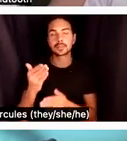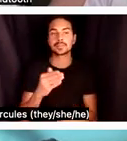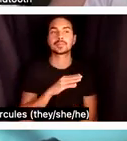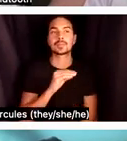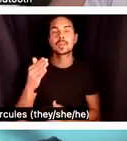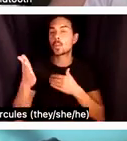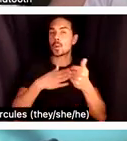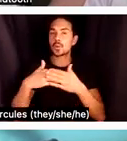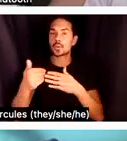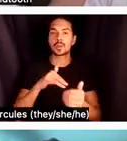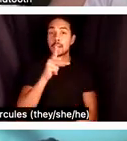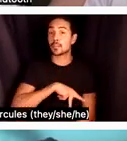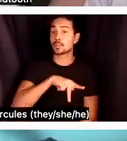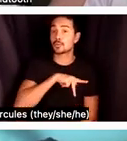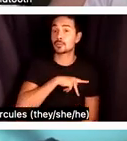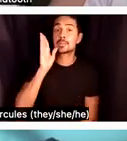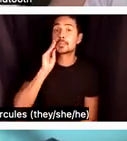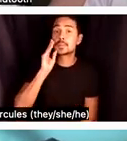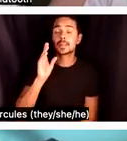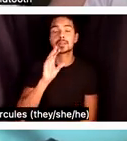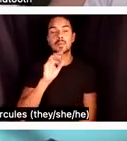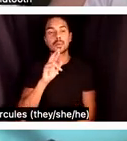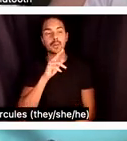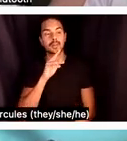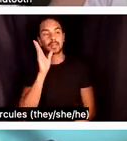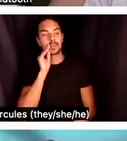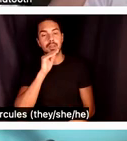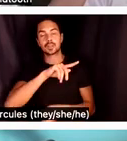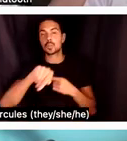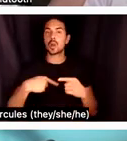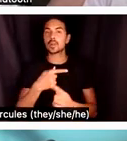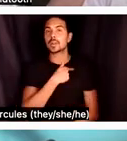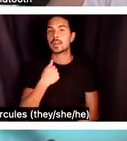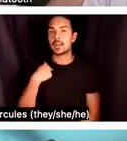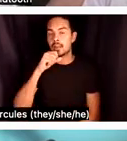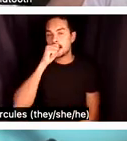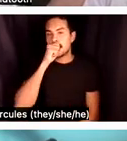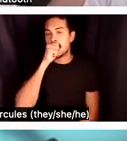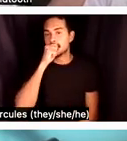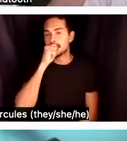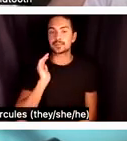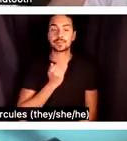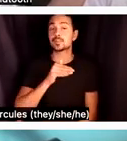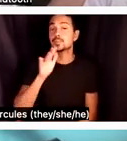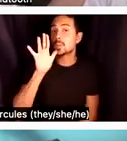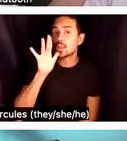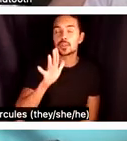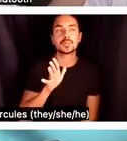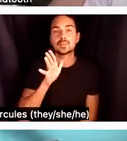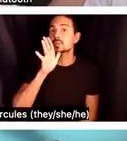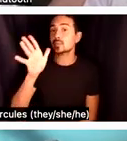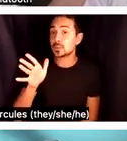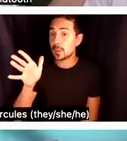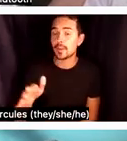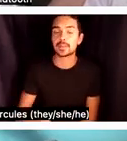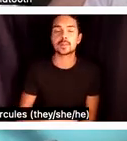whether it's been our personal experience or it's the experience of those around us, or our mothers or grandmothers,